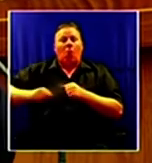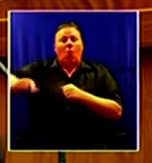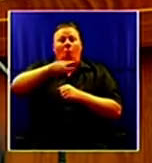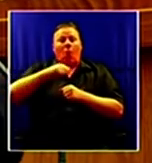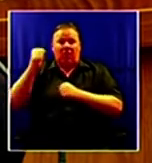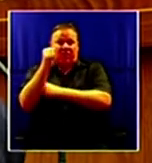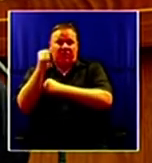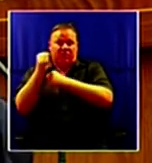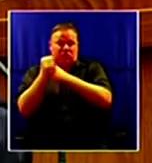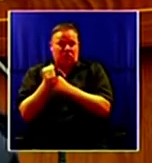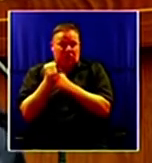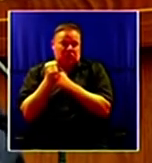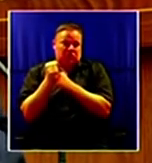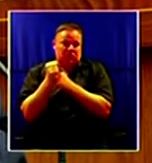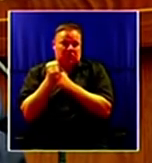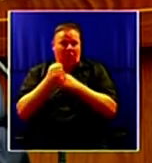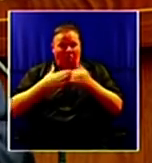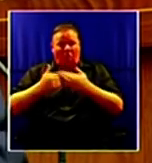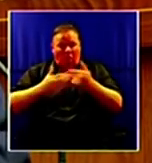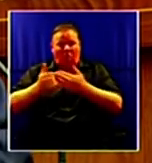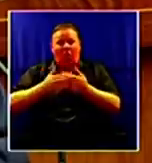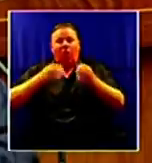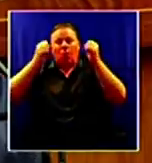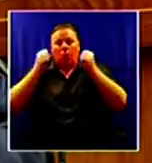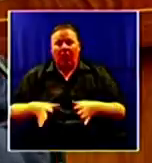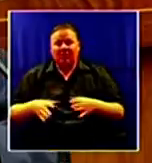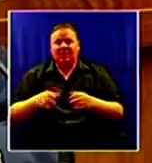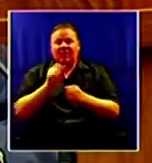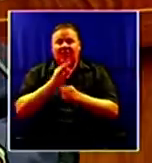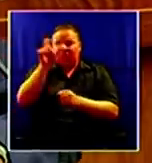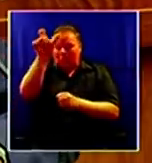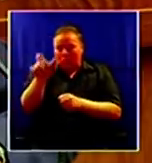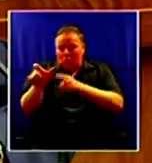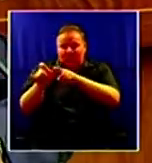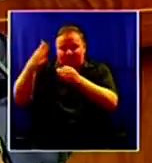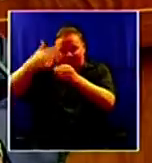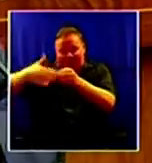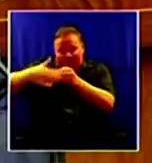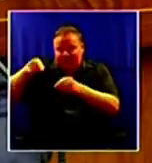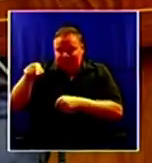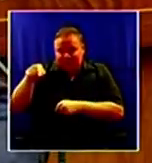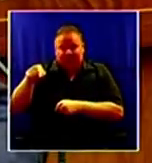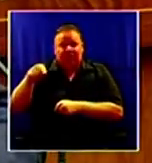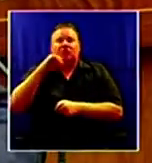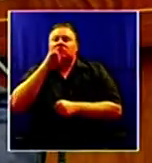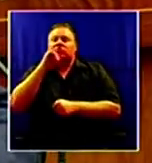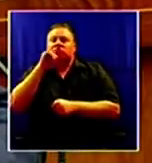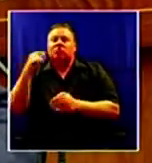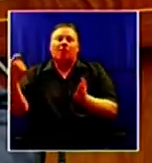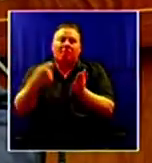the end user does not pay a cost-effective tariff for